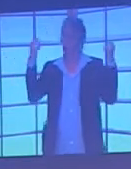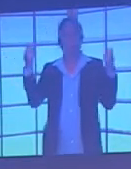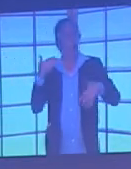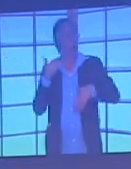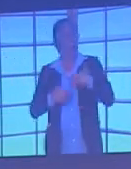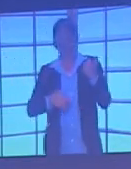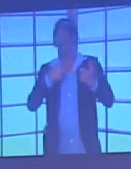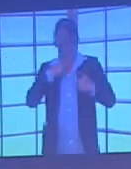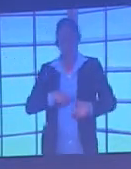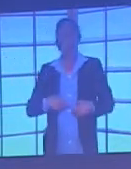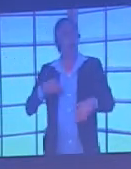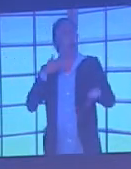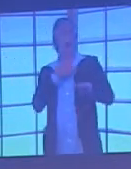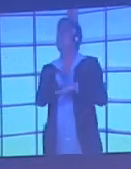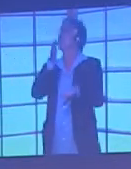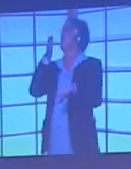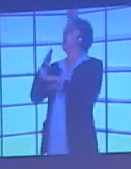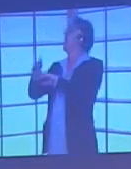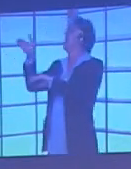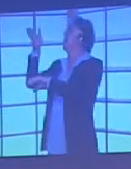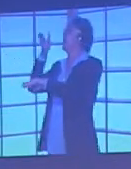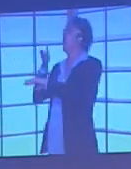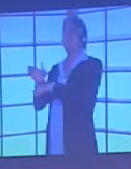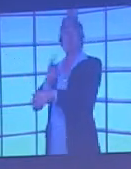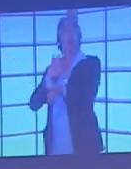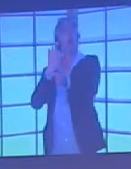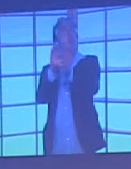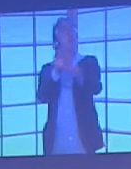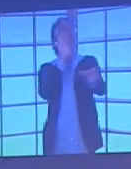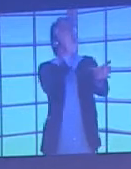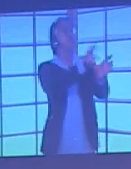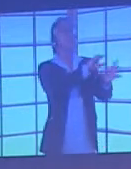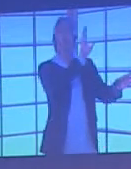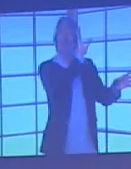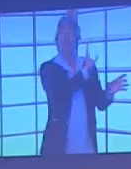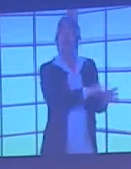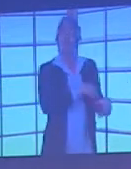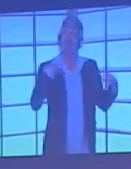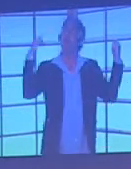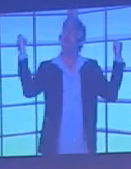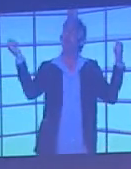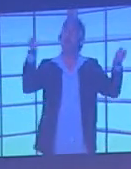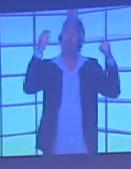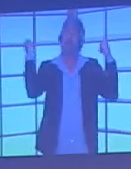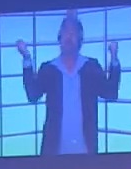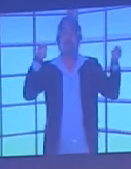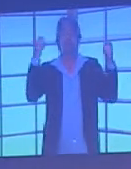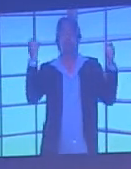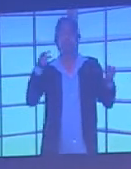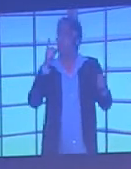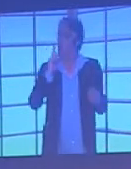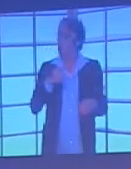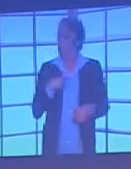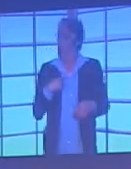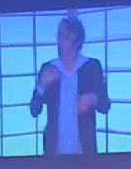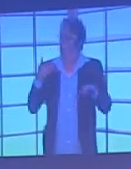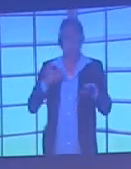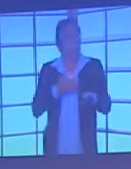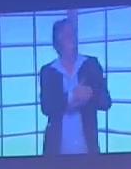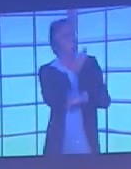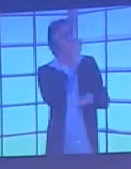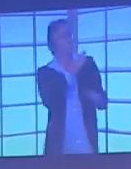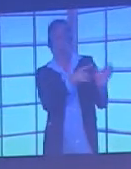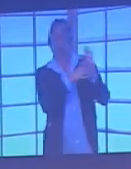fans, such an important part of the fan base, disabled fans, and to share good practice examples and just use